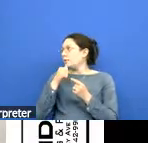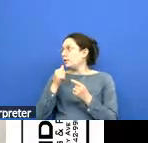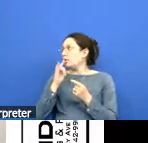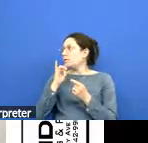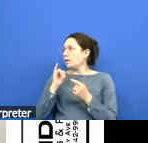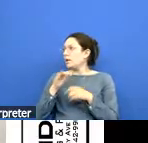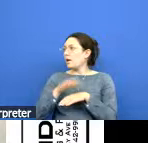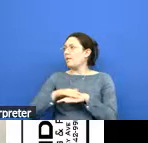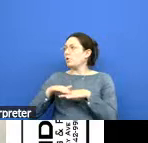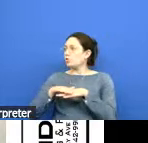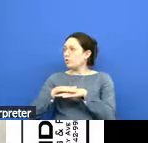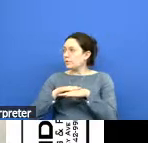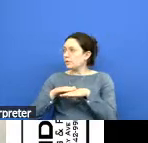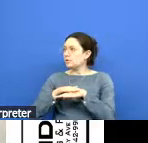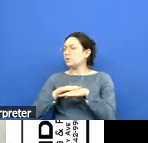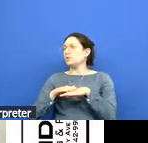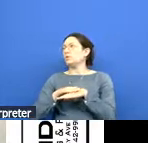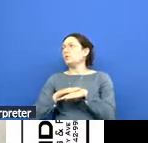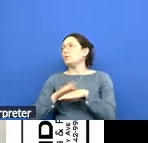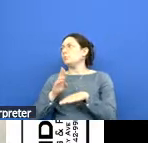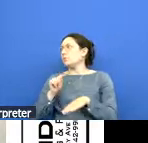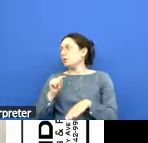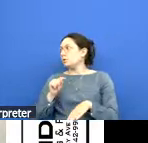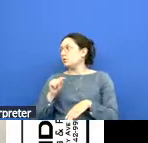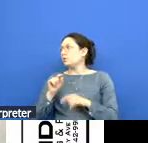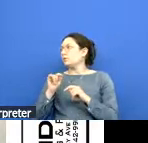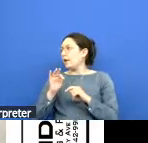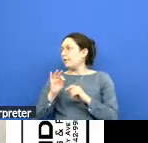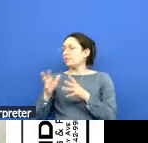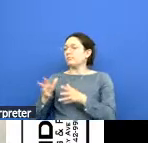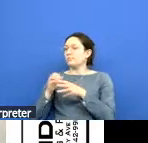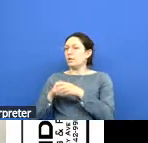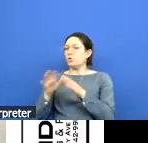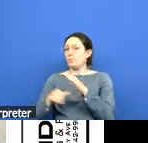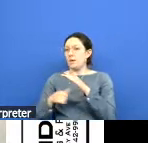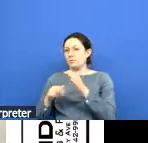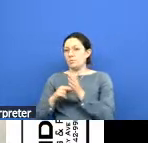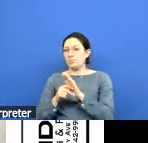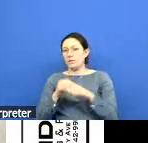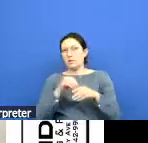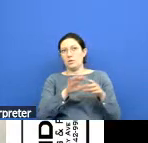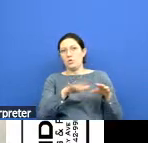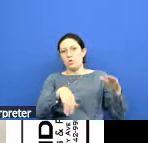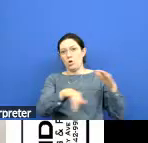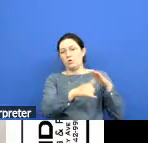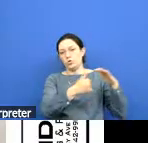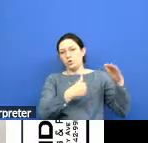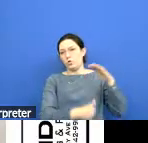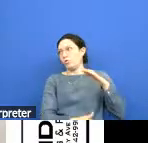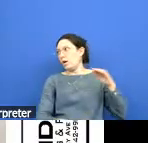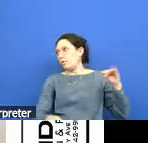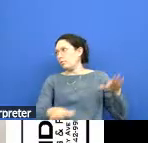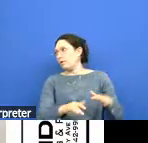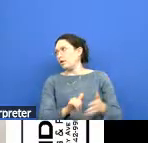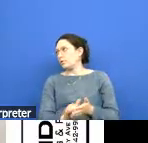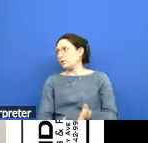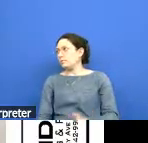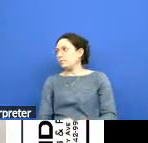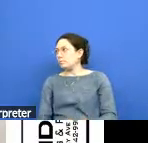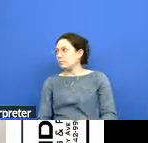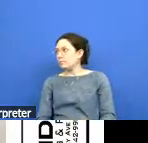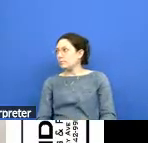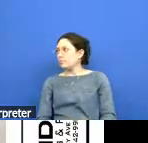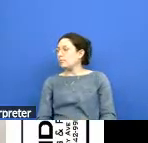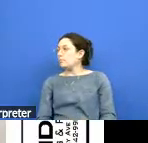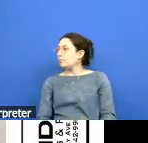on the surface. Right. But if it's in your basement, it's in your yard, right? It's just underground by that point. Yeah, that's the only